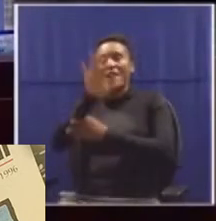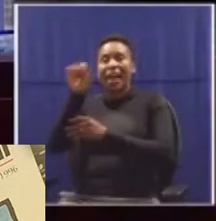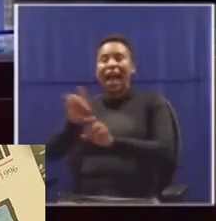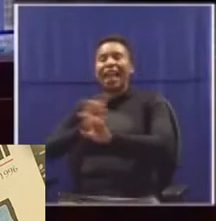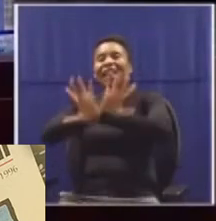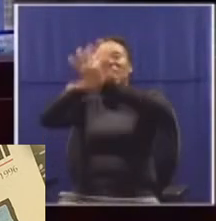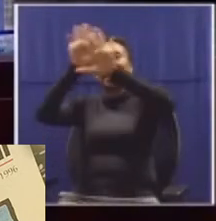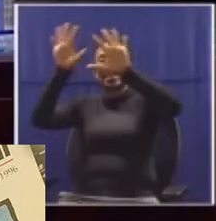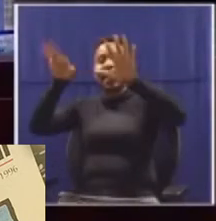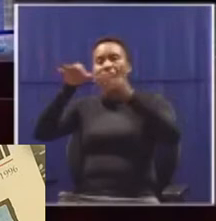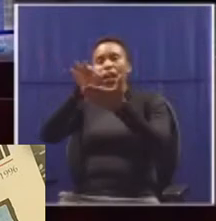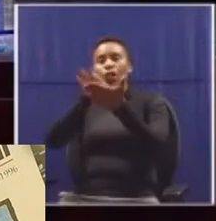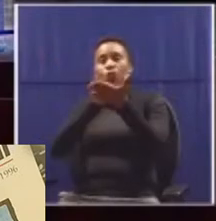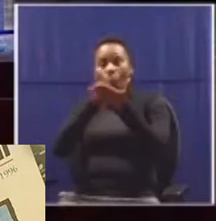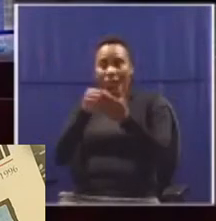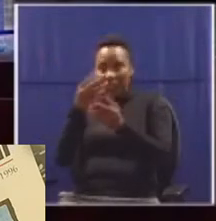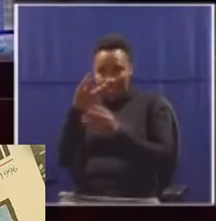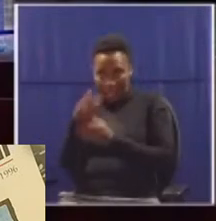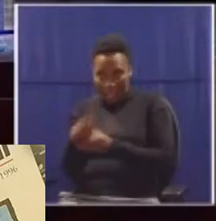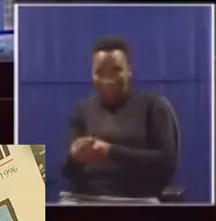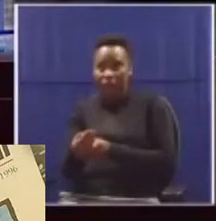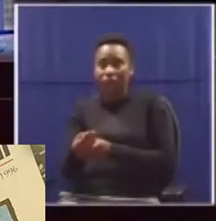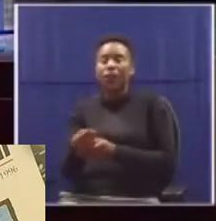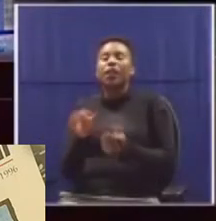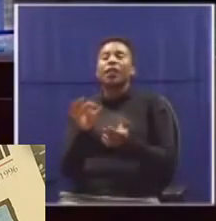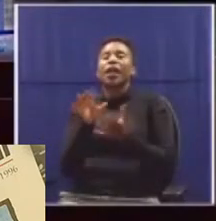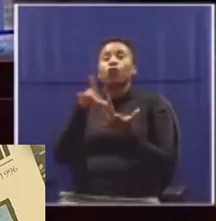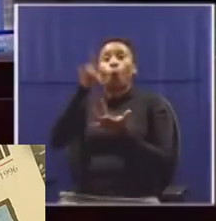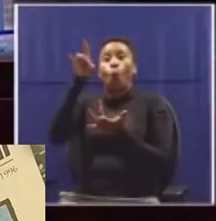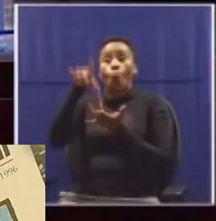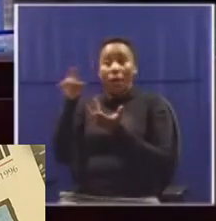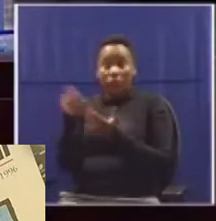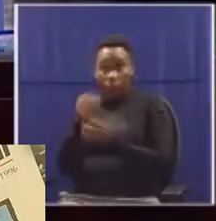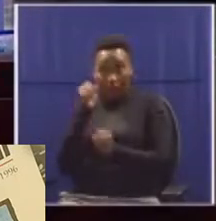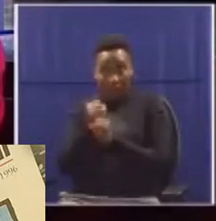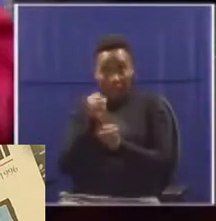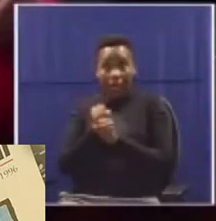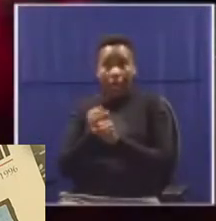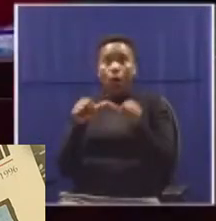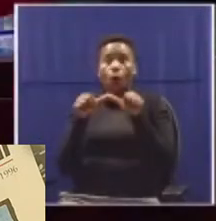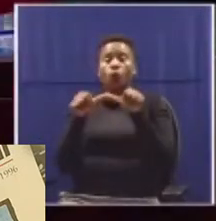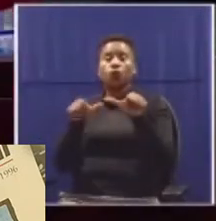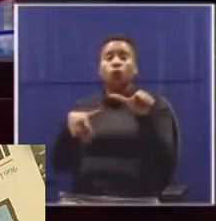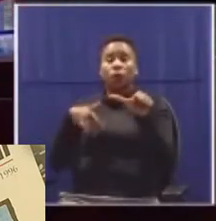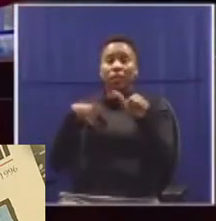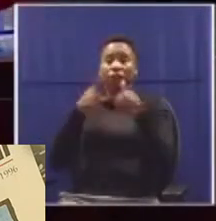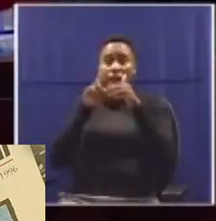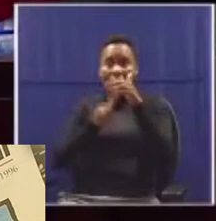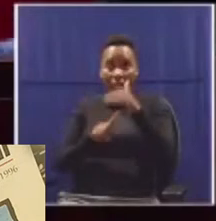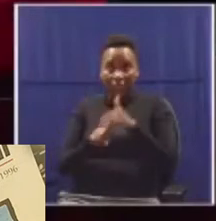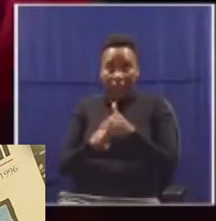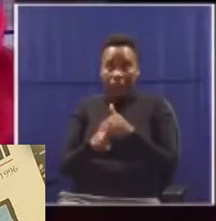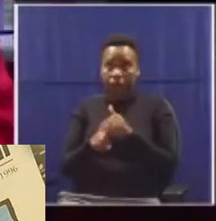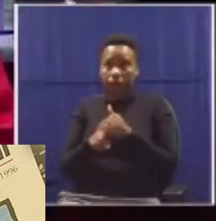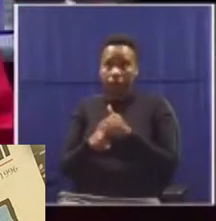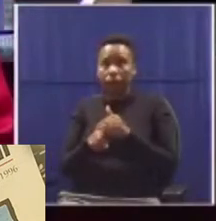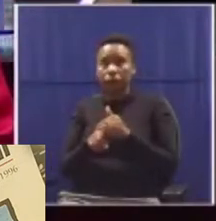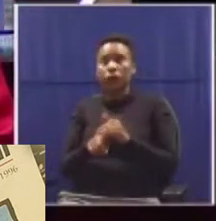a clear choice to make in 2024 either continue loving under the agency